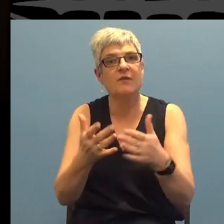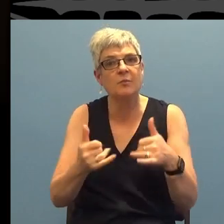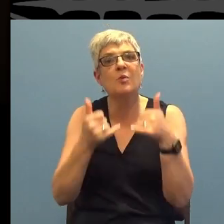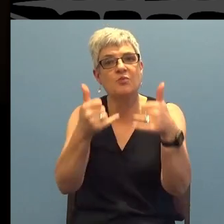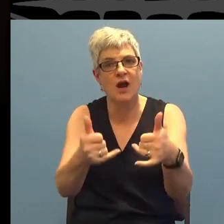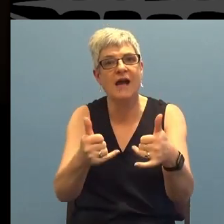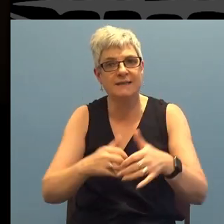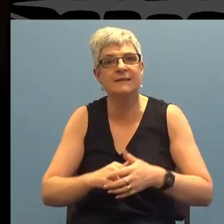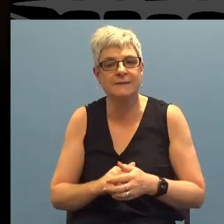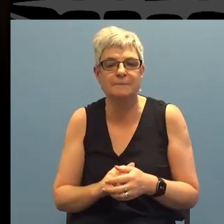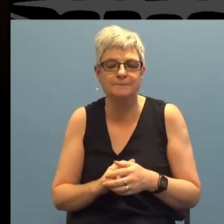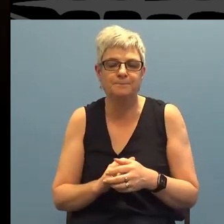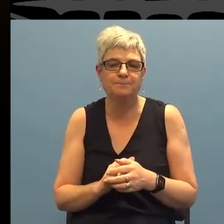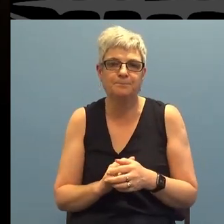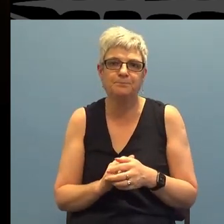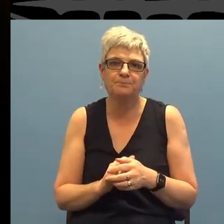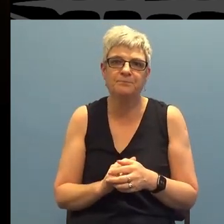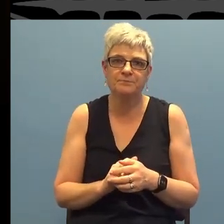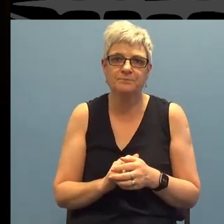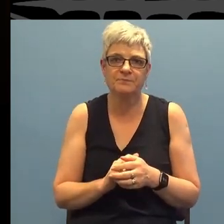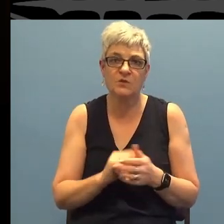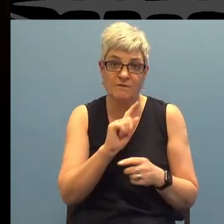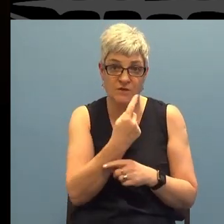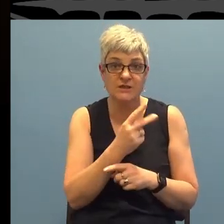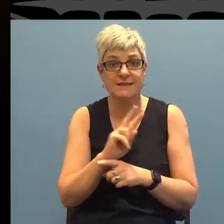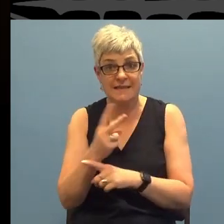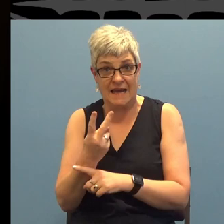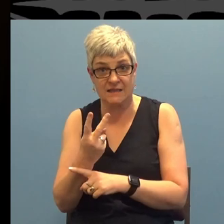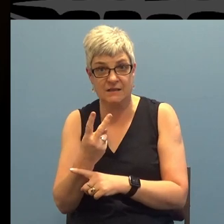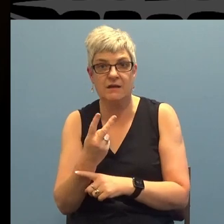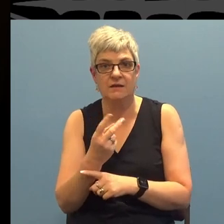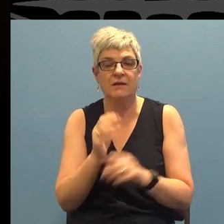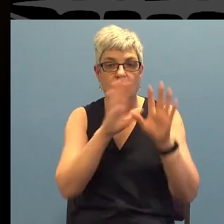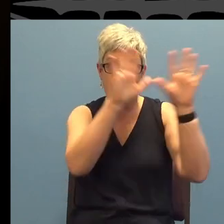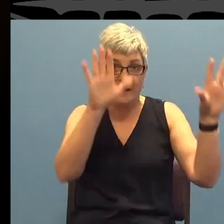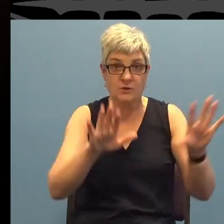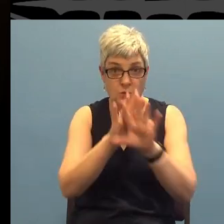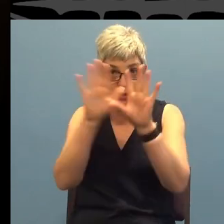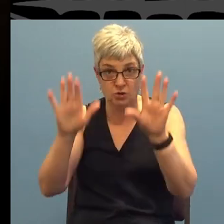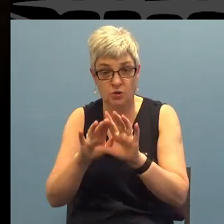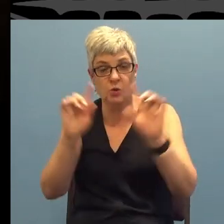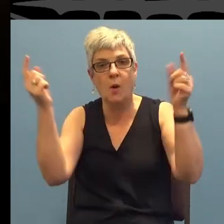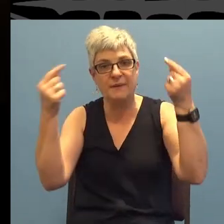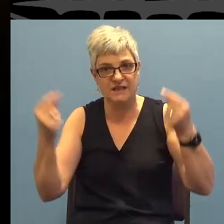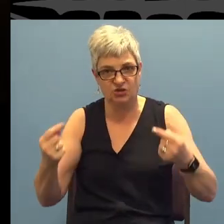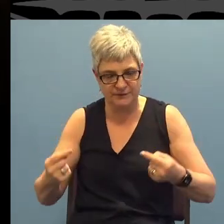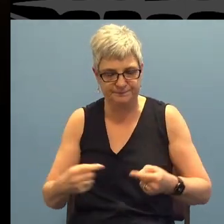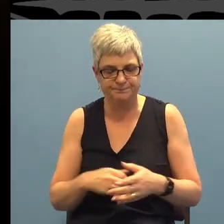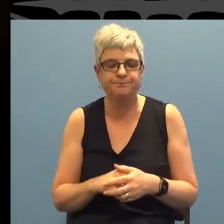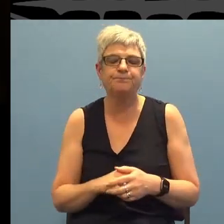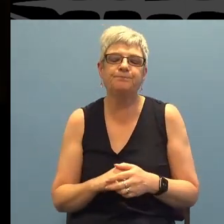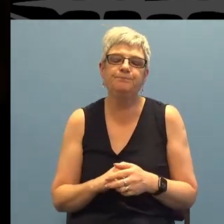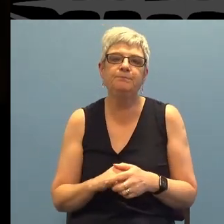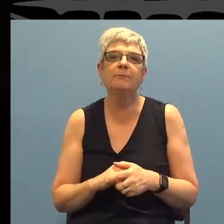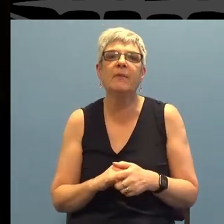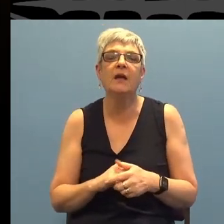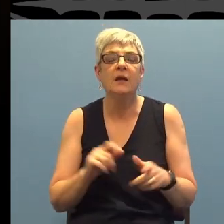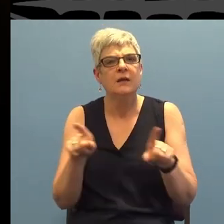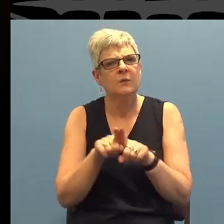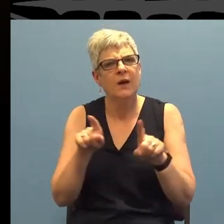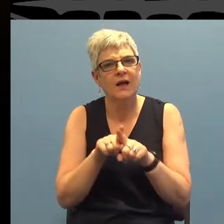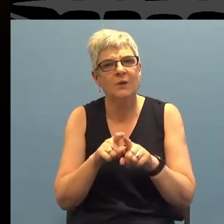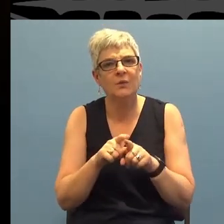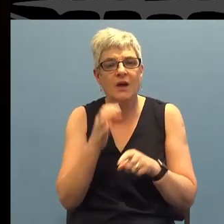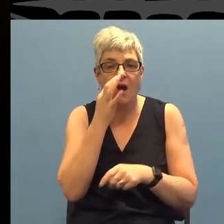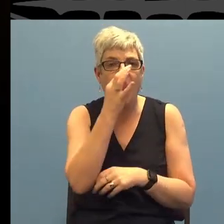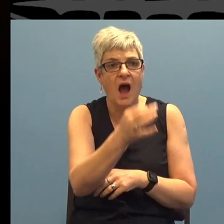their prizes for the first and second in the Advent Windows competition. Also, we had asked folks who